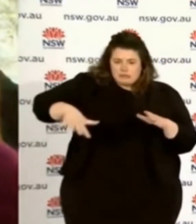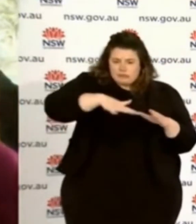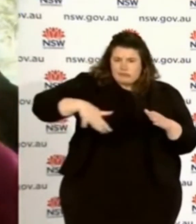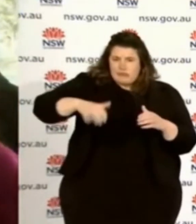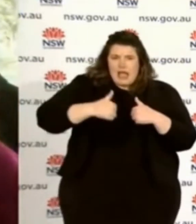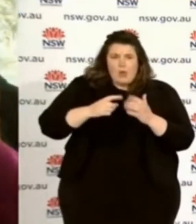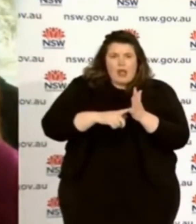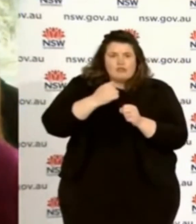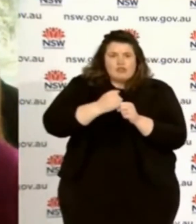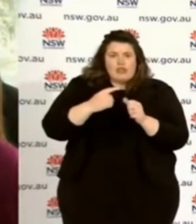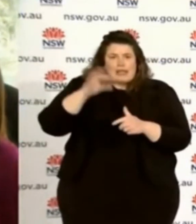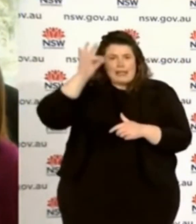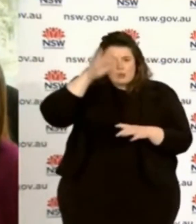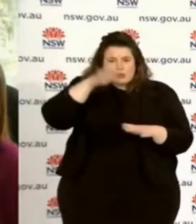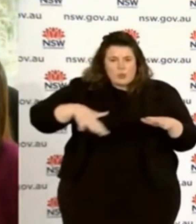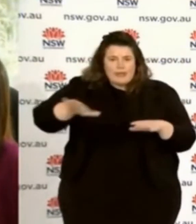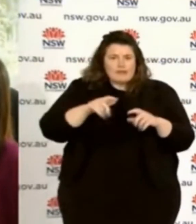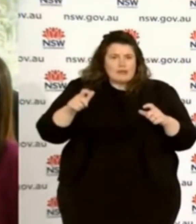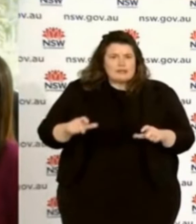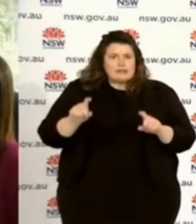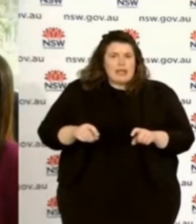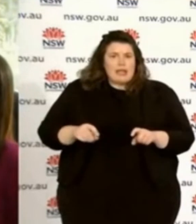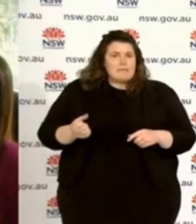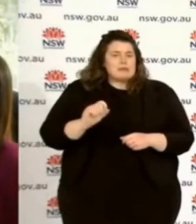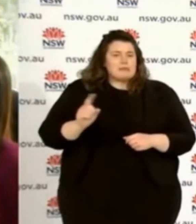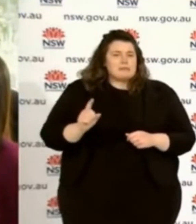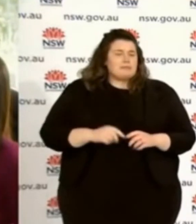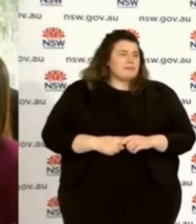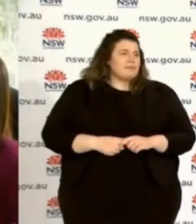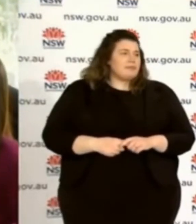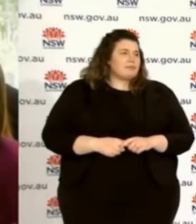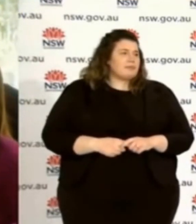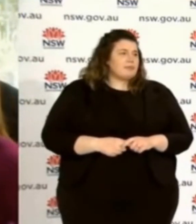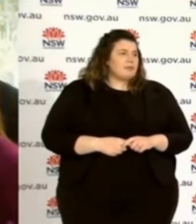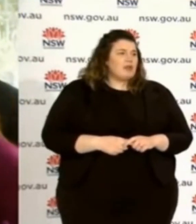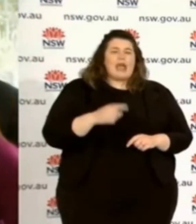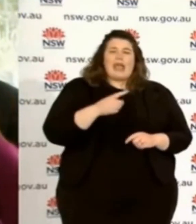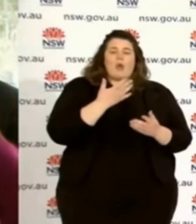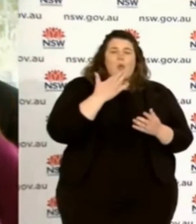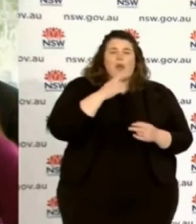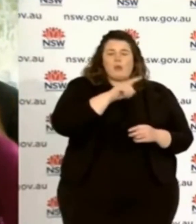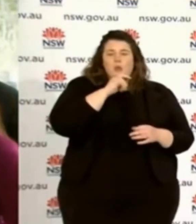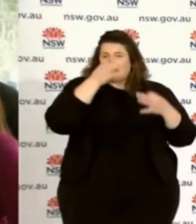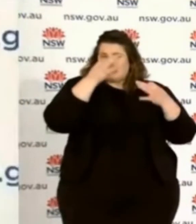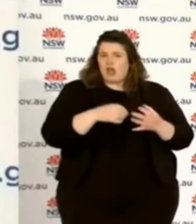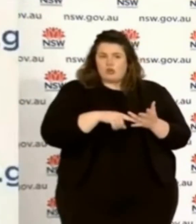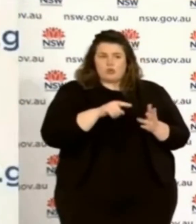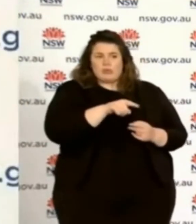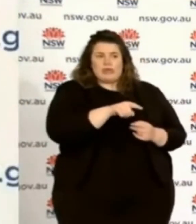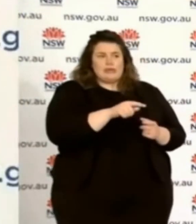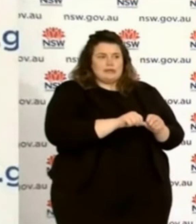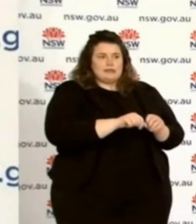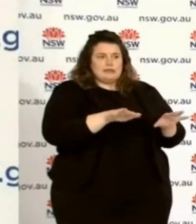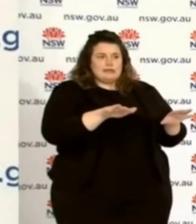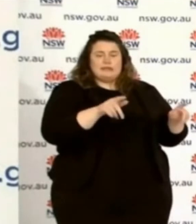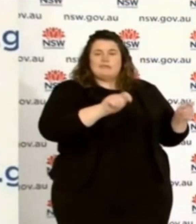other thing. Yeah. What will be the trigger for areas being shut down again? Sure. Well, I'll let Dr. Chan answer that question when she